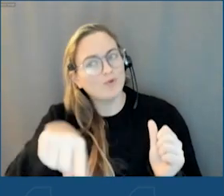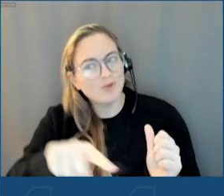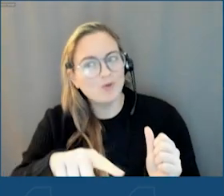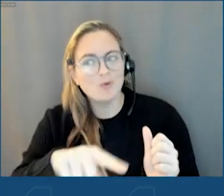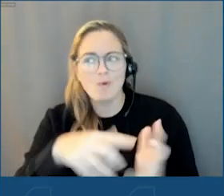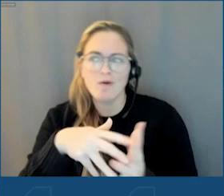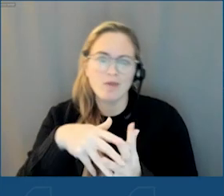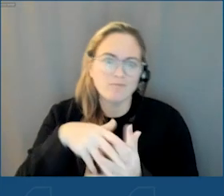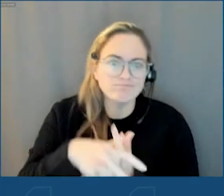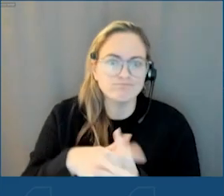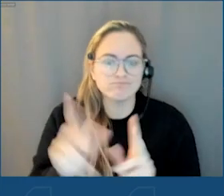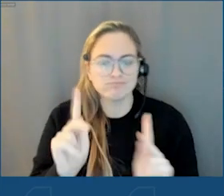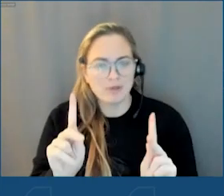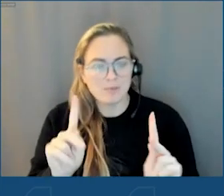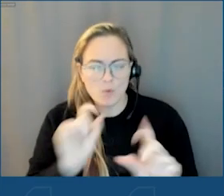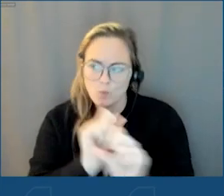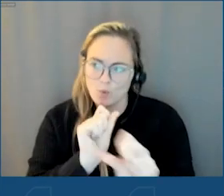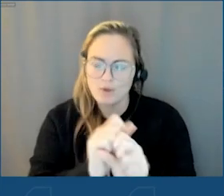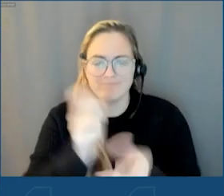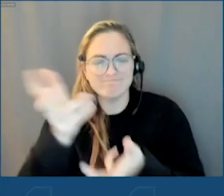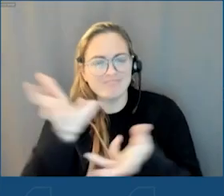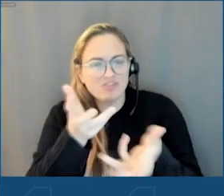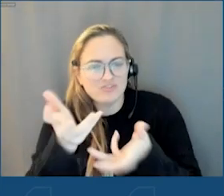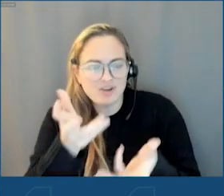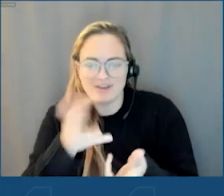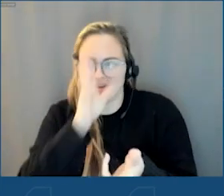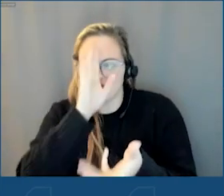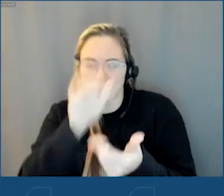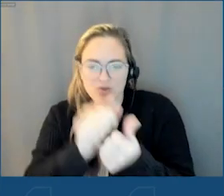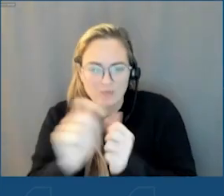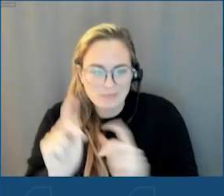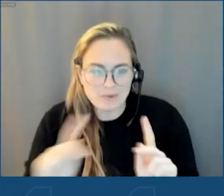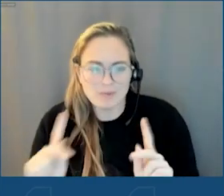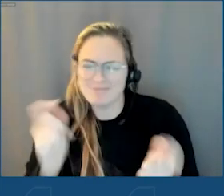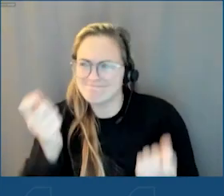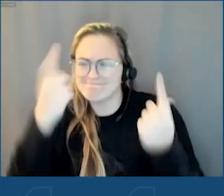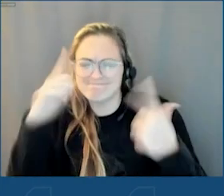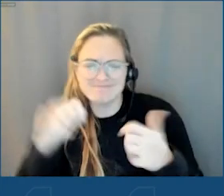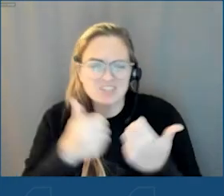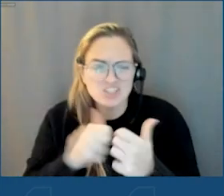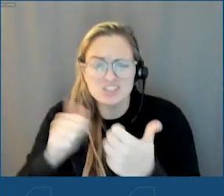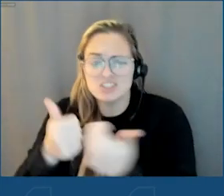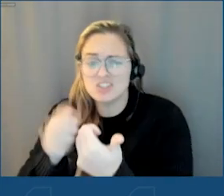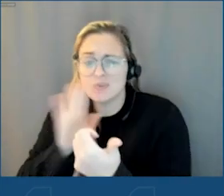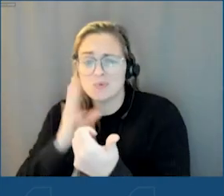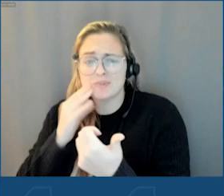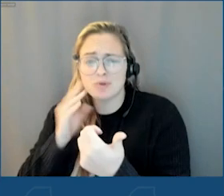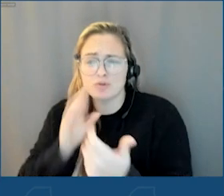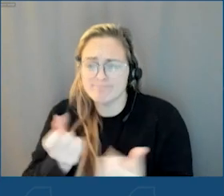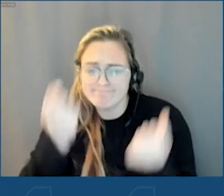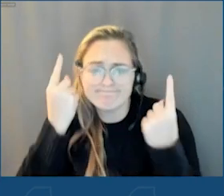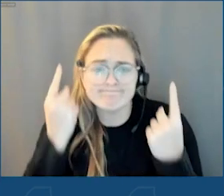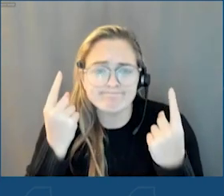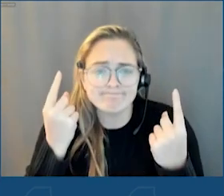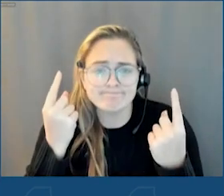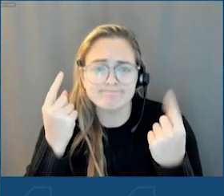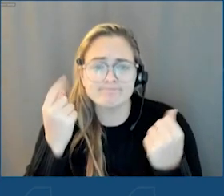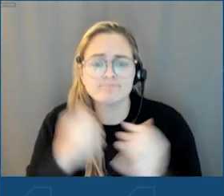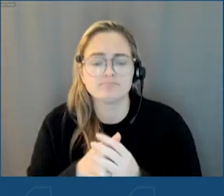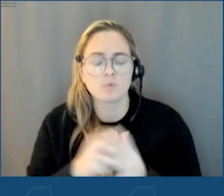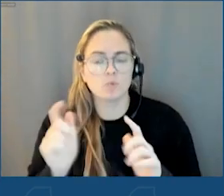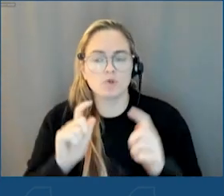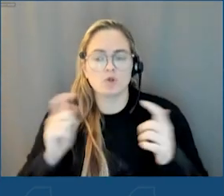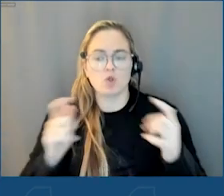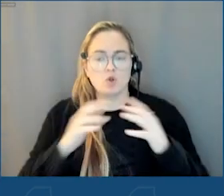ground. You are the ones who are interacting most directly. You're the ones who understand the challenges. And it's not one, we're a very large,